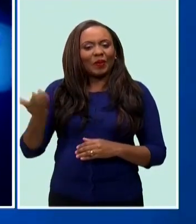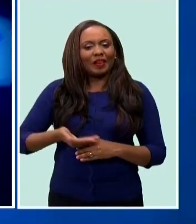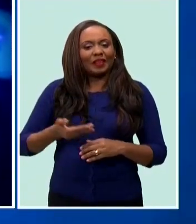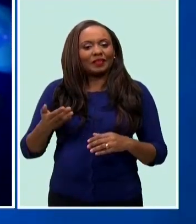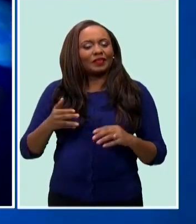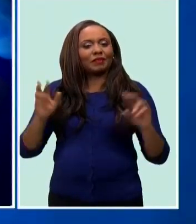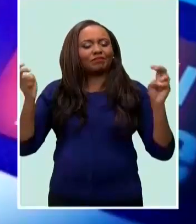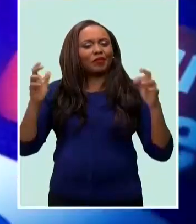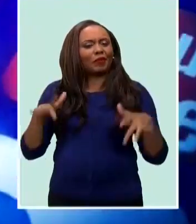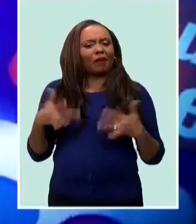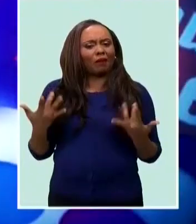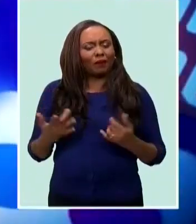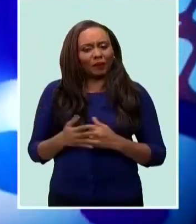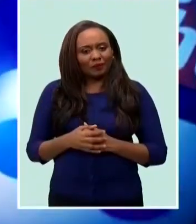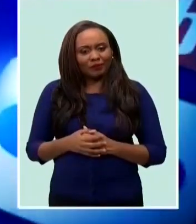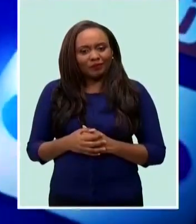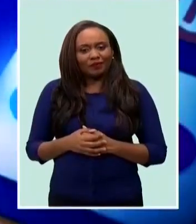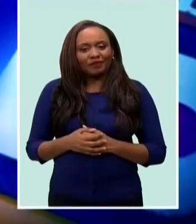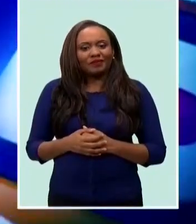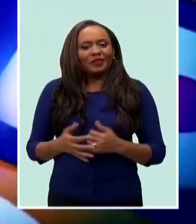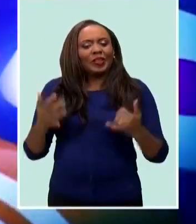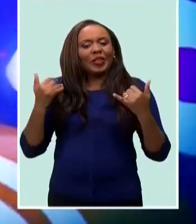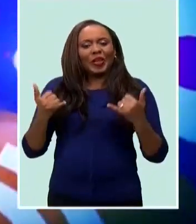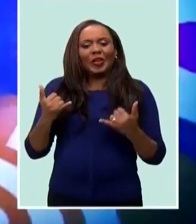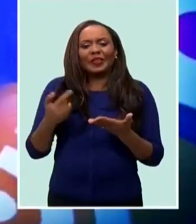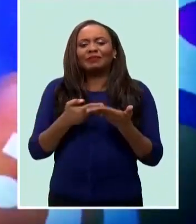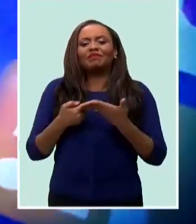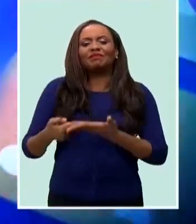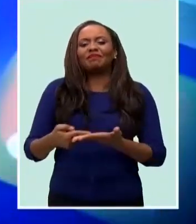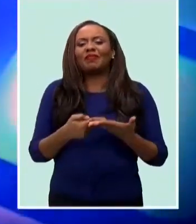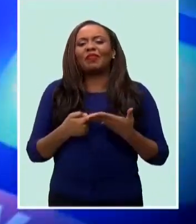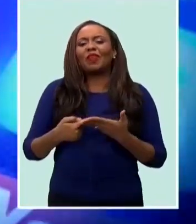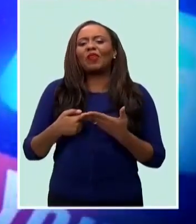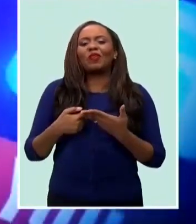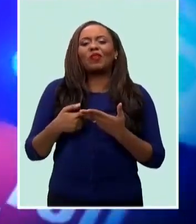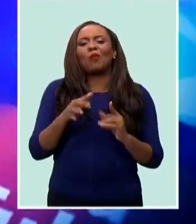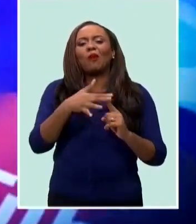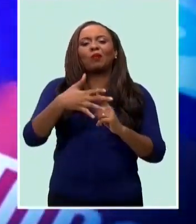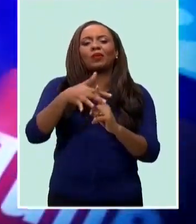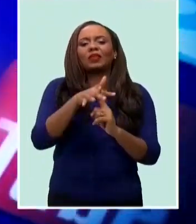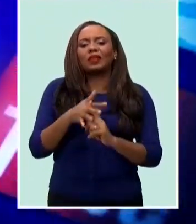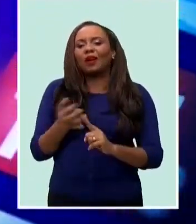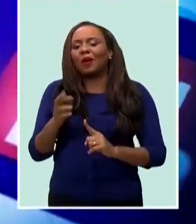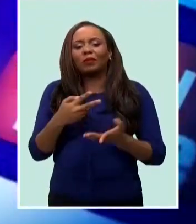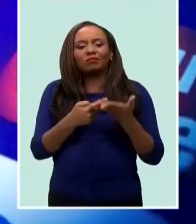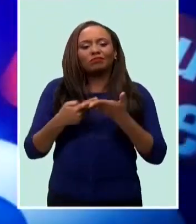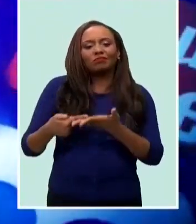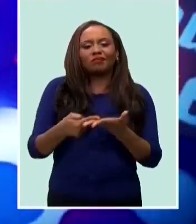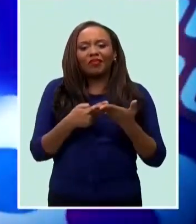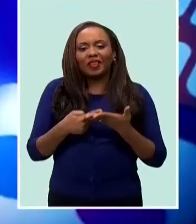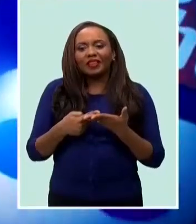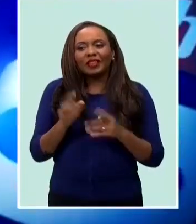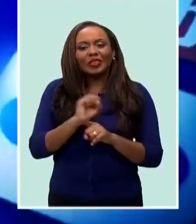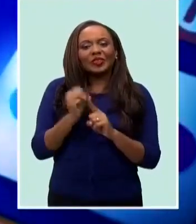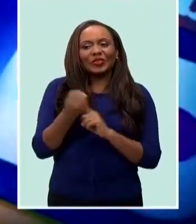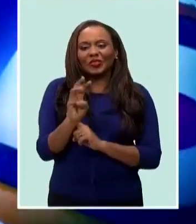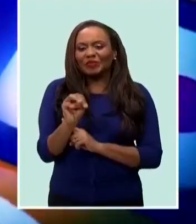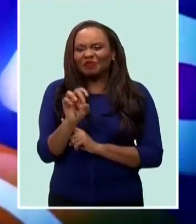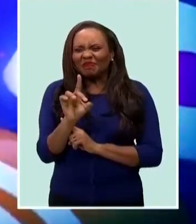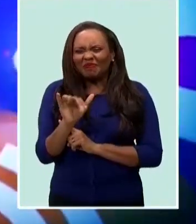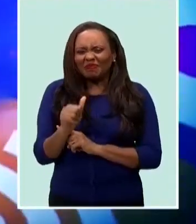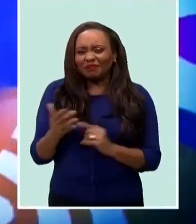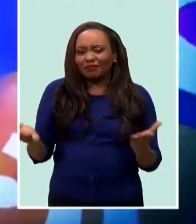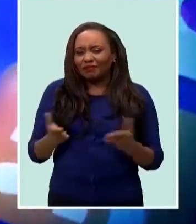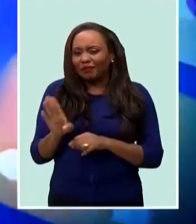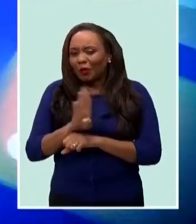What's Trending. During this segment, we're going to take a look at what's popular or what's being widely discussed on social media here in